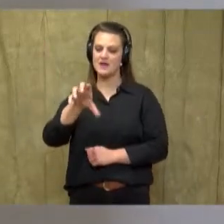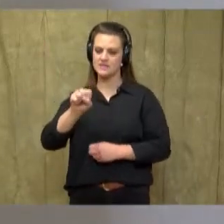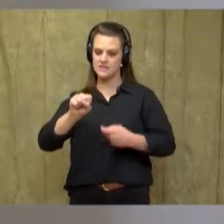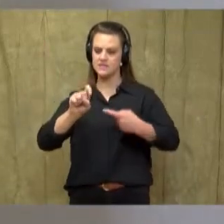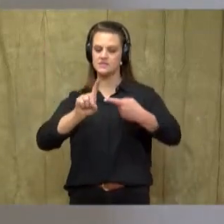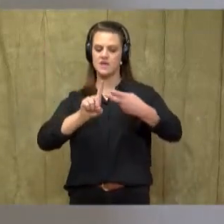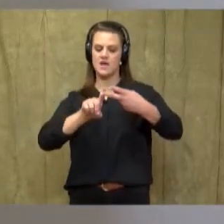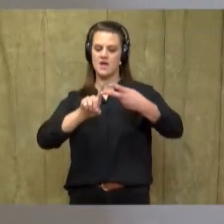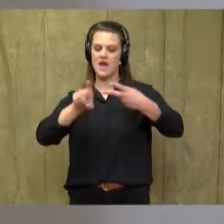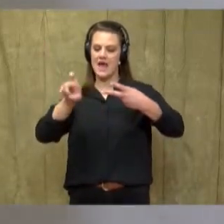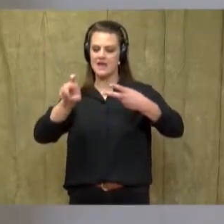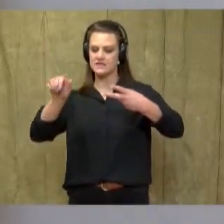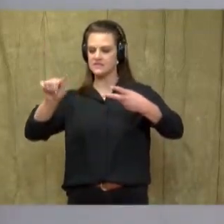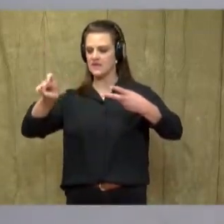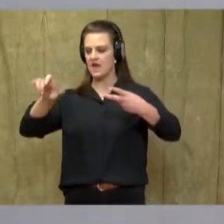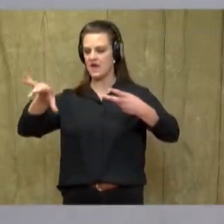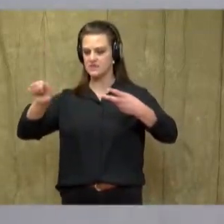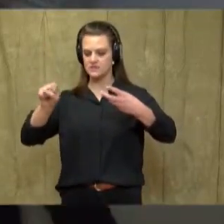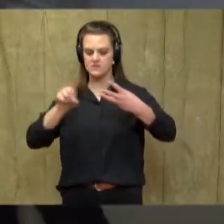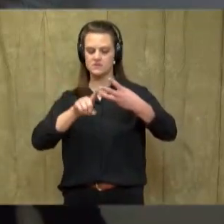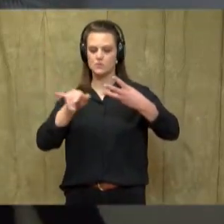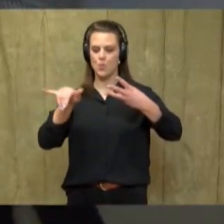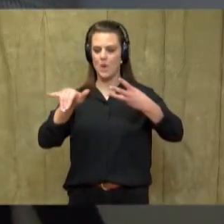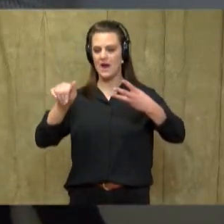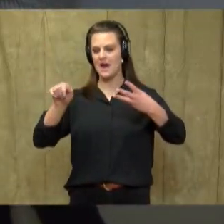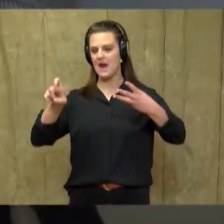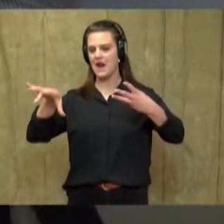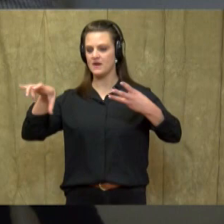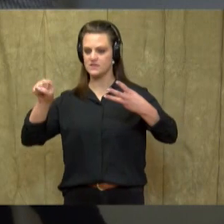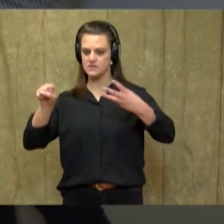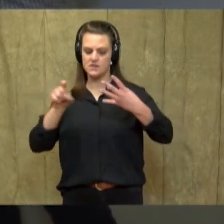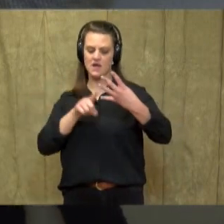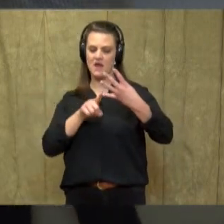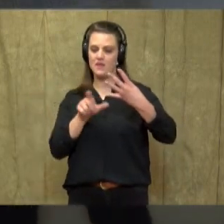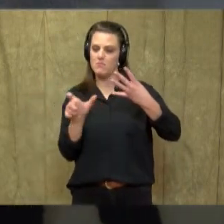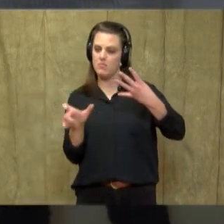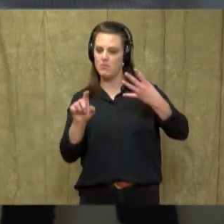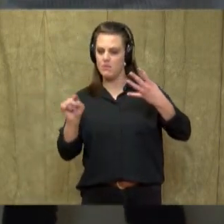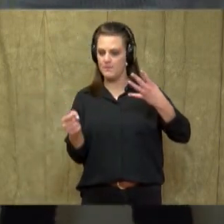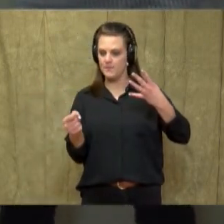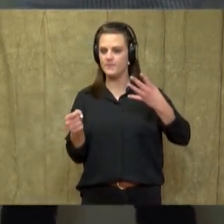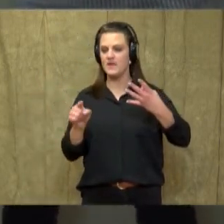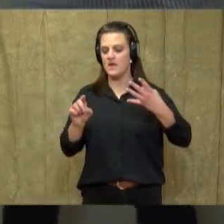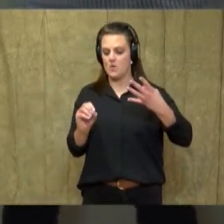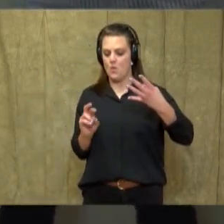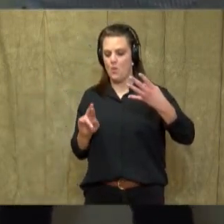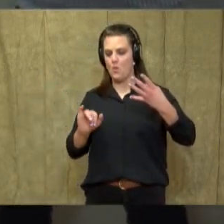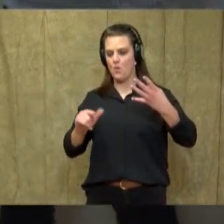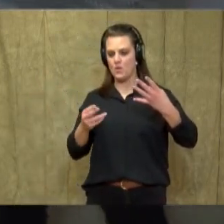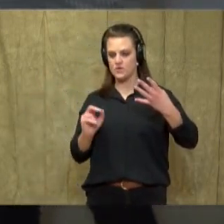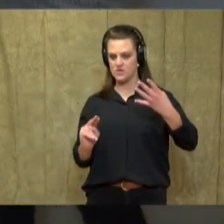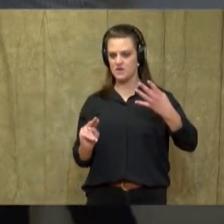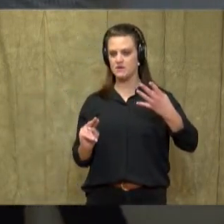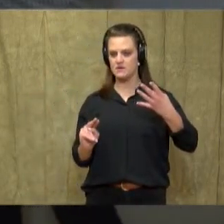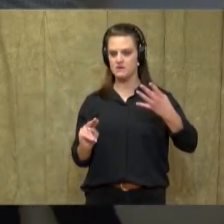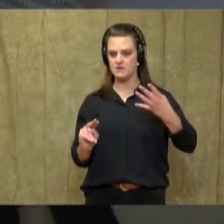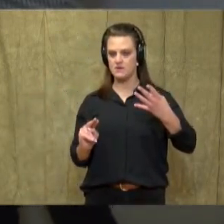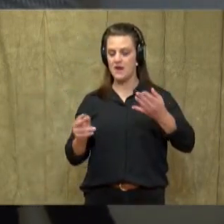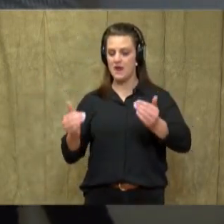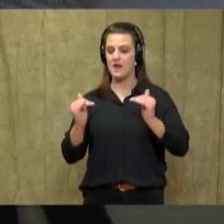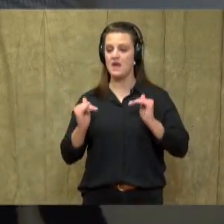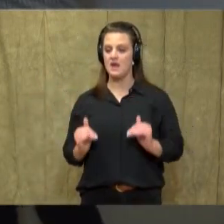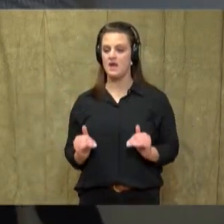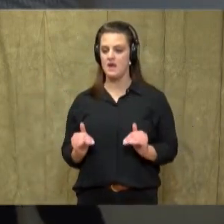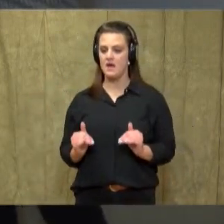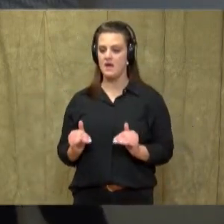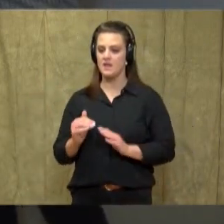and y-axis. We're going to talk about ordered pairs, and we're going to talk about the origin. The next thing we're going to do is we're